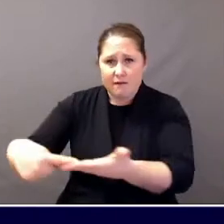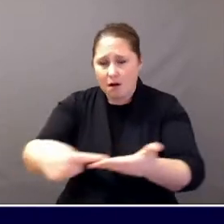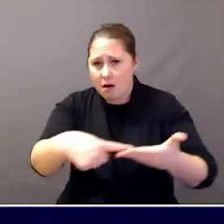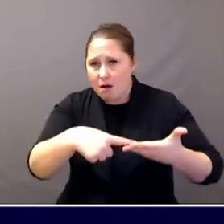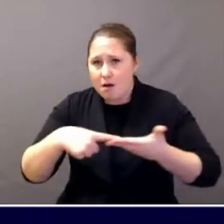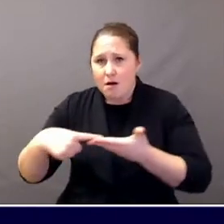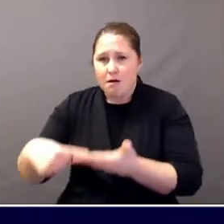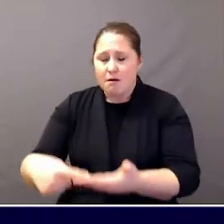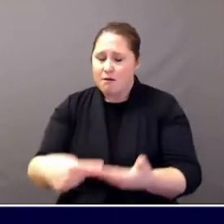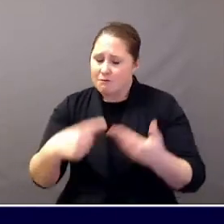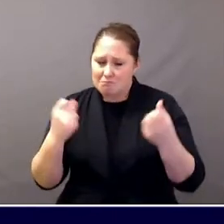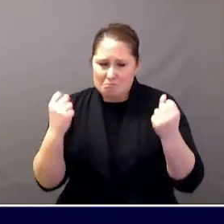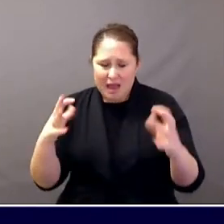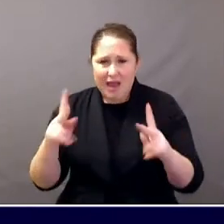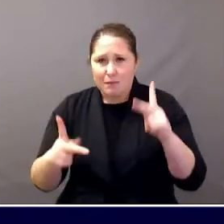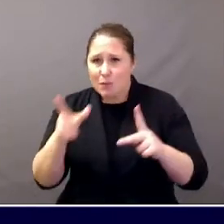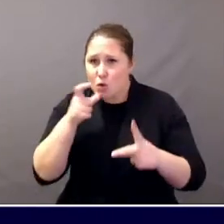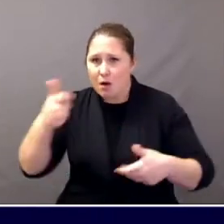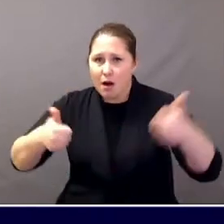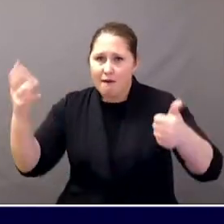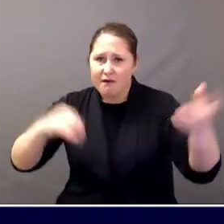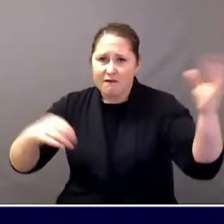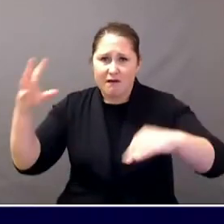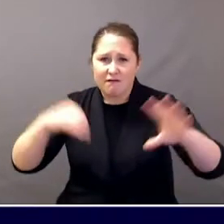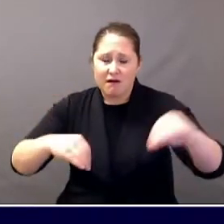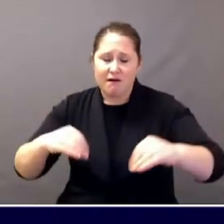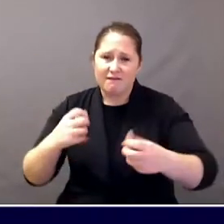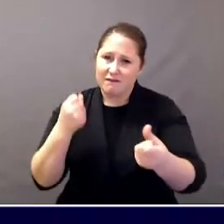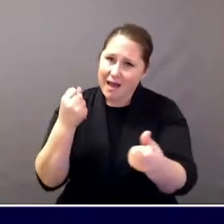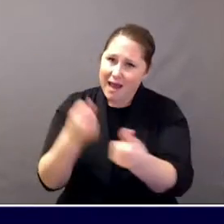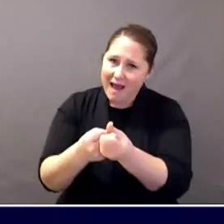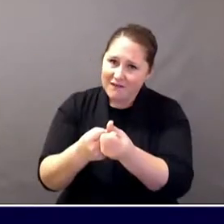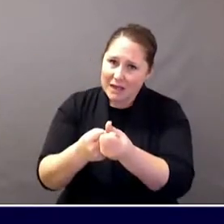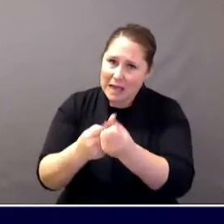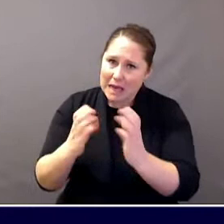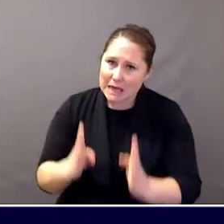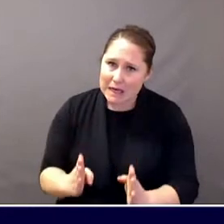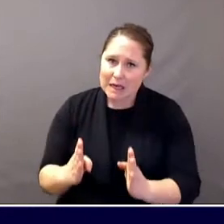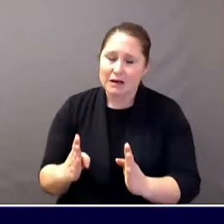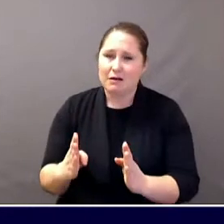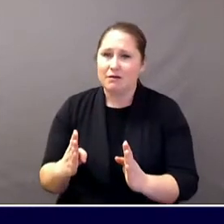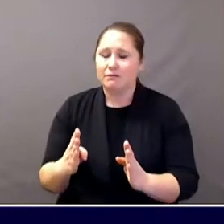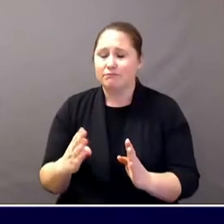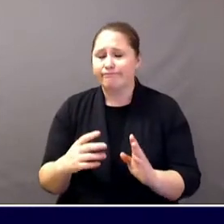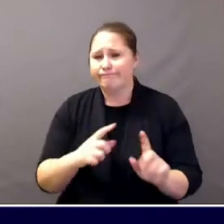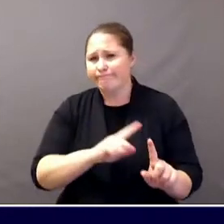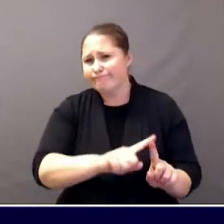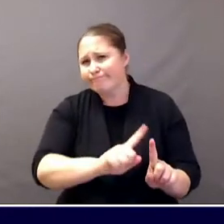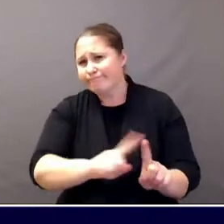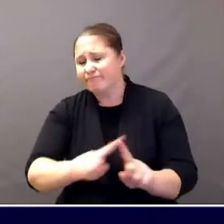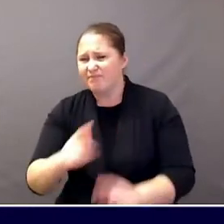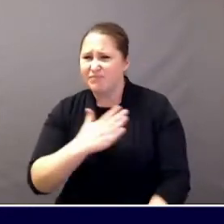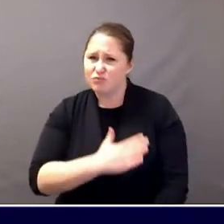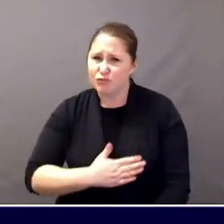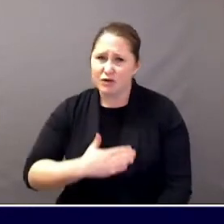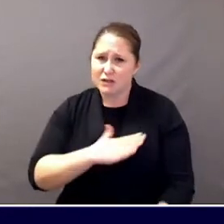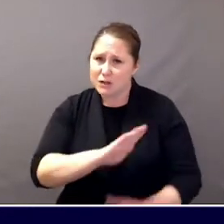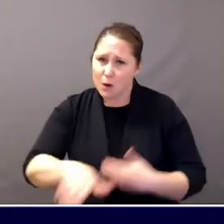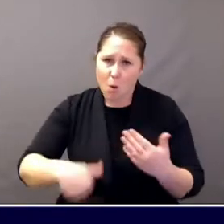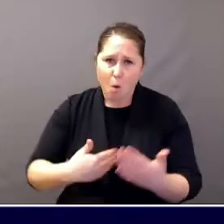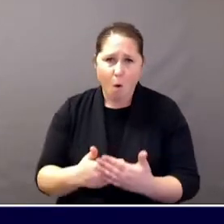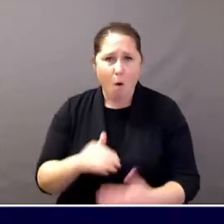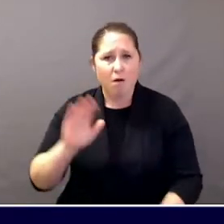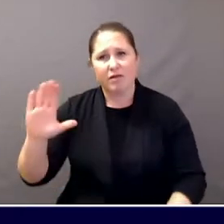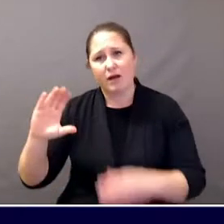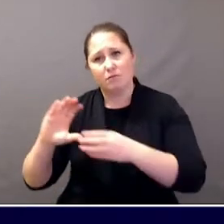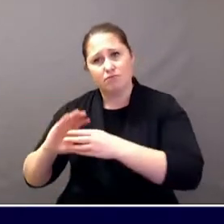and interest groups representing different individuals who are advocating for various sectors of the population, and I appreciate all those arguments, each